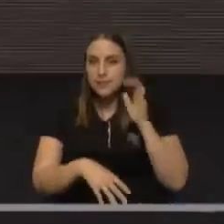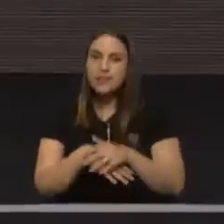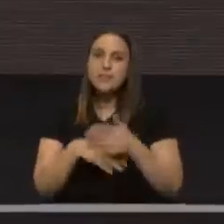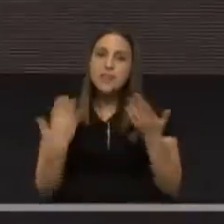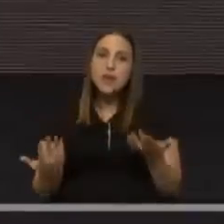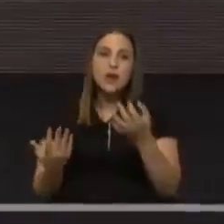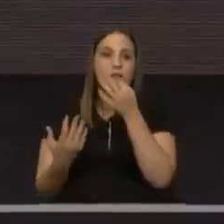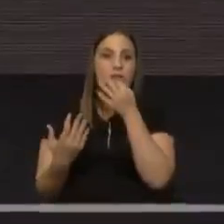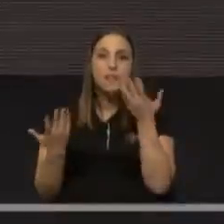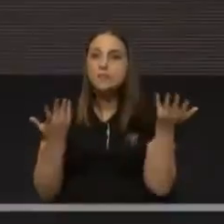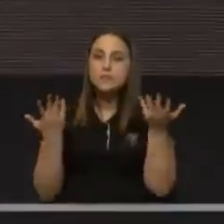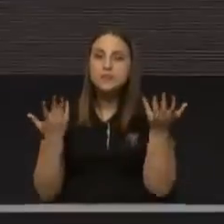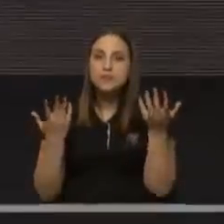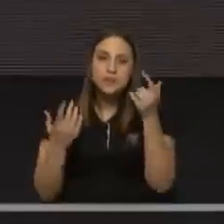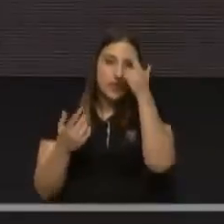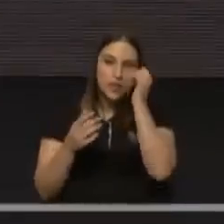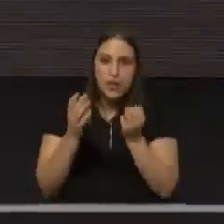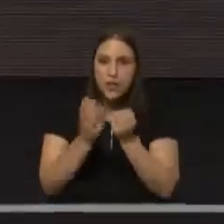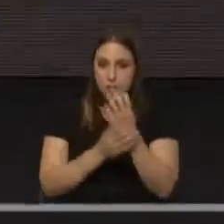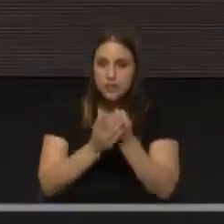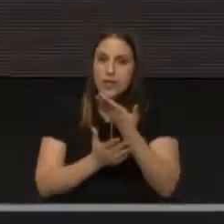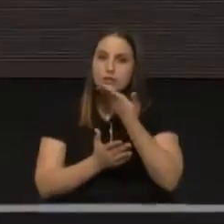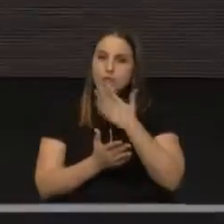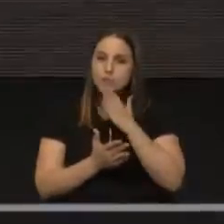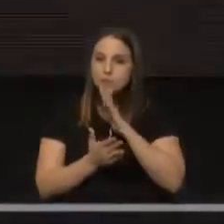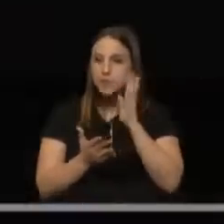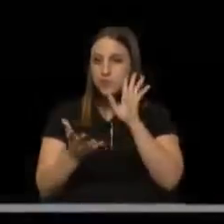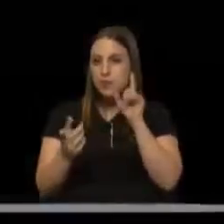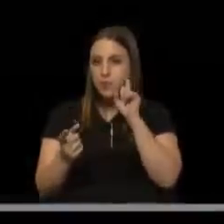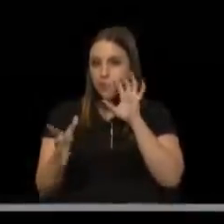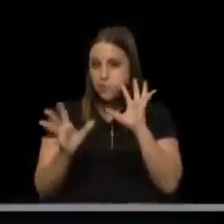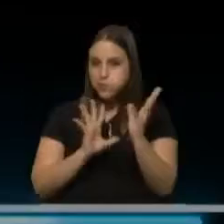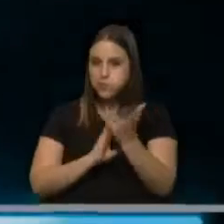Falamos agora de inovação e sustentabilidade.